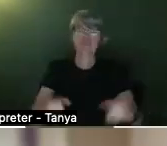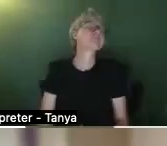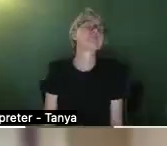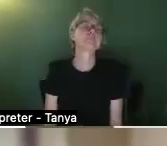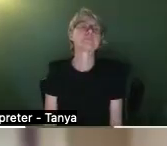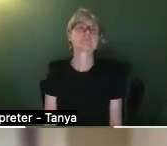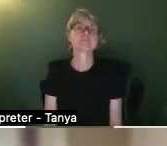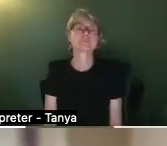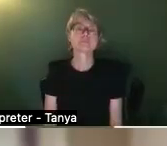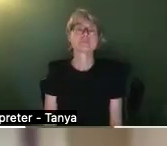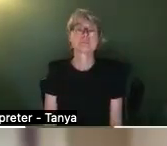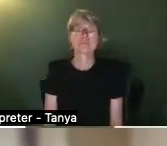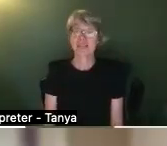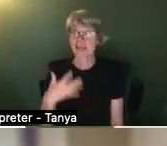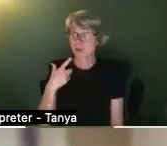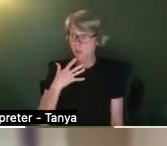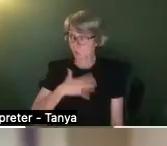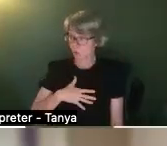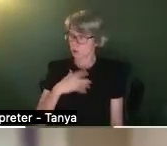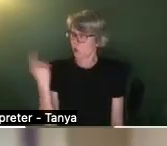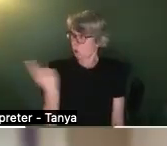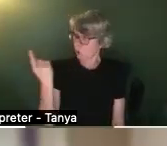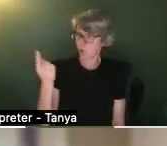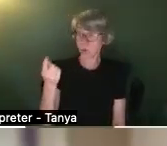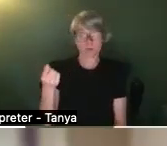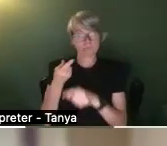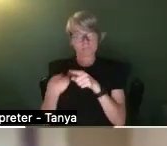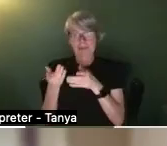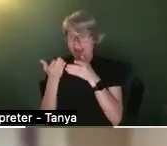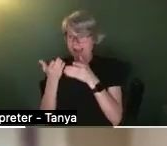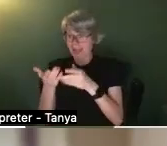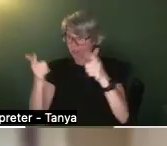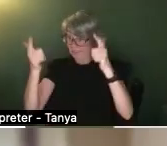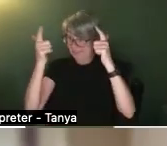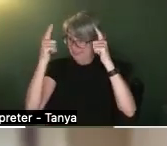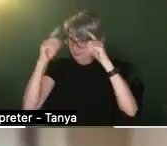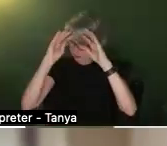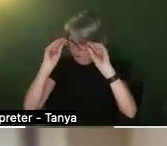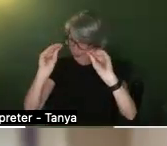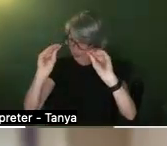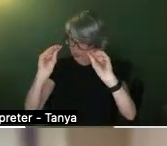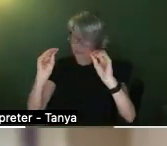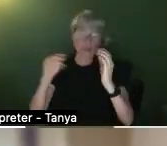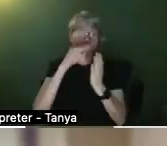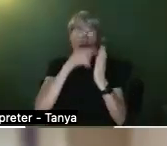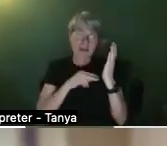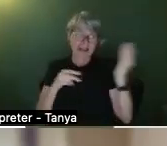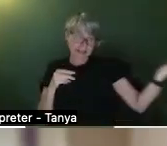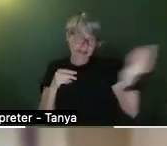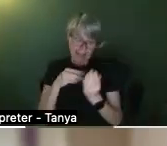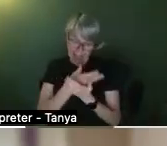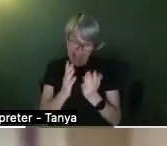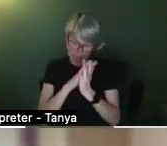We want accreditation authorities to read the framework and think about how they can include intellectual disability in their standards.